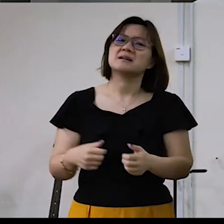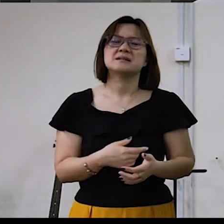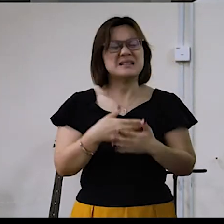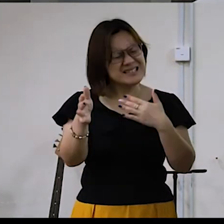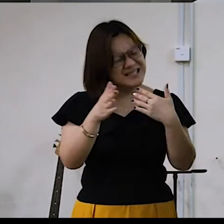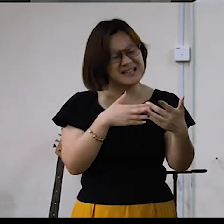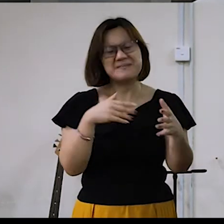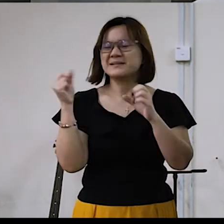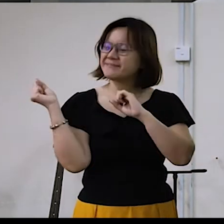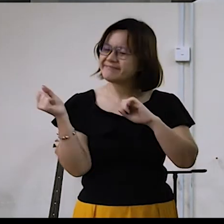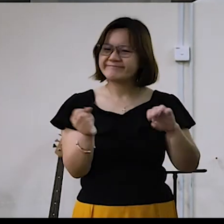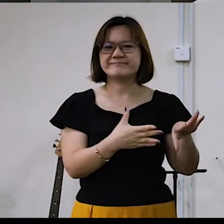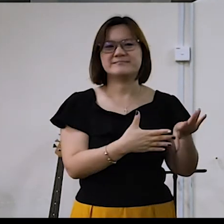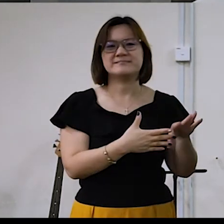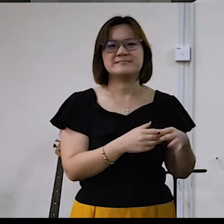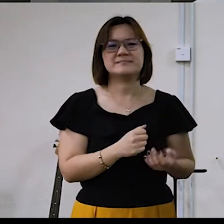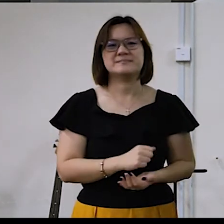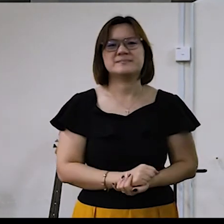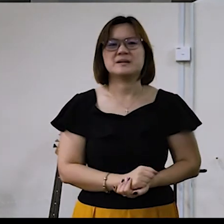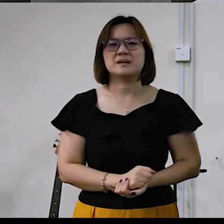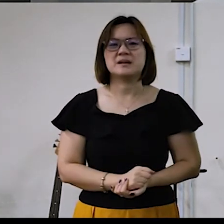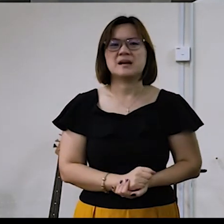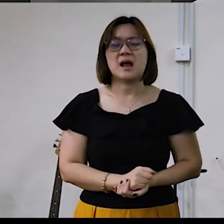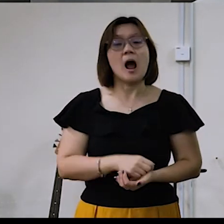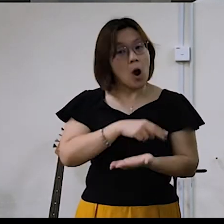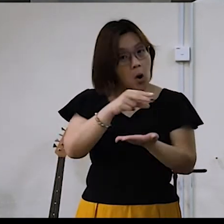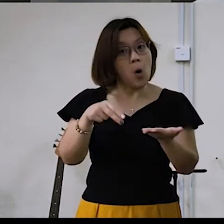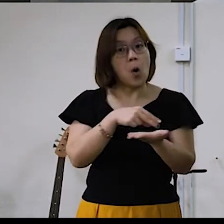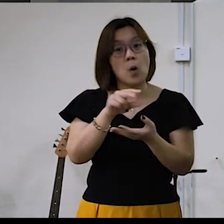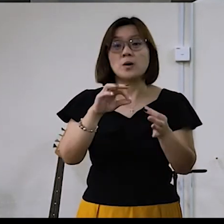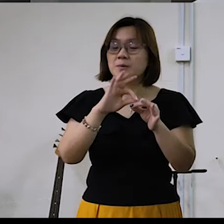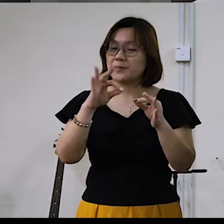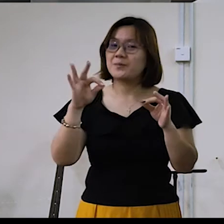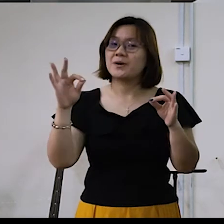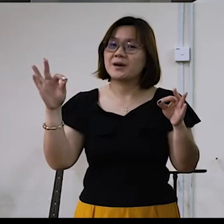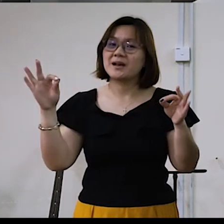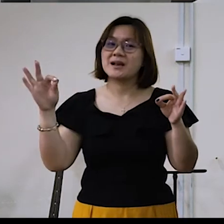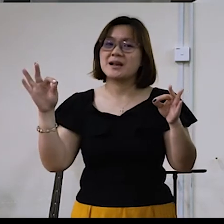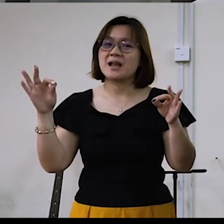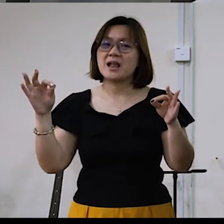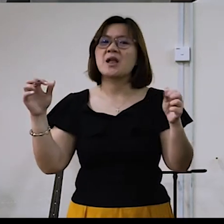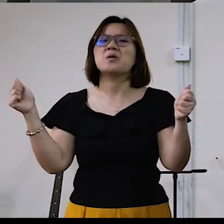you are comparing like rubbish and gold. Who can say amen? Amen.